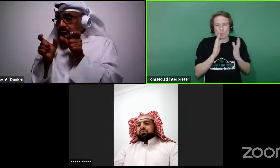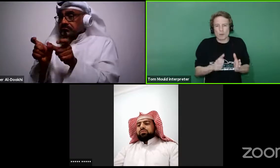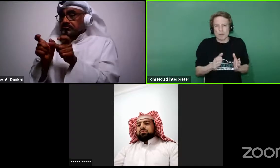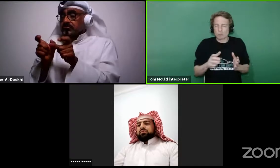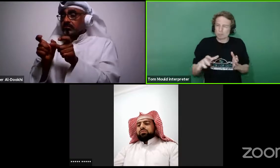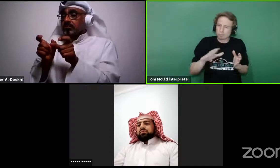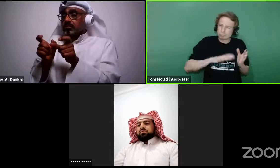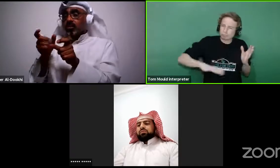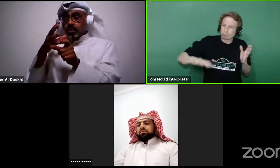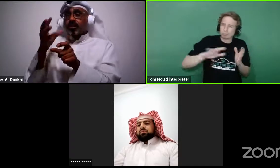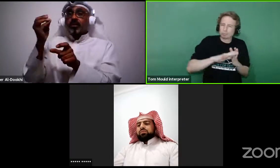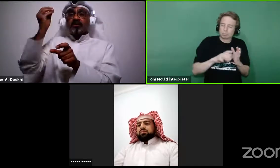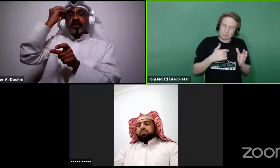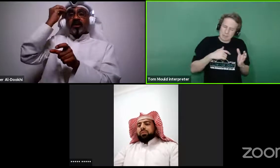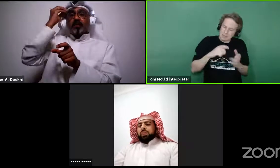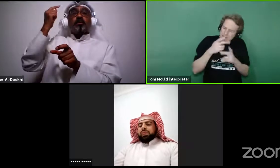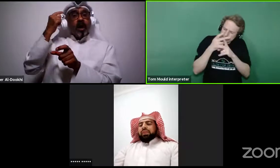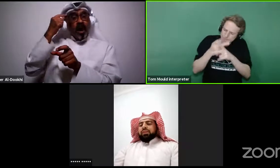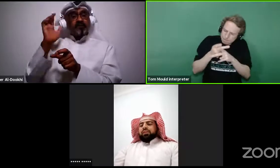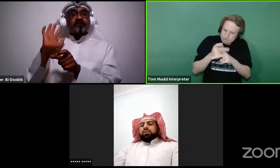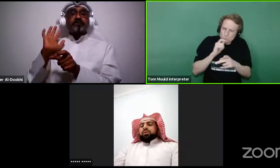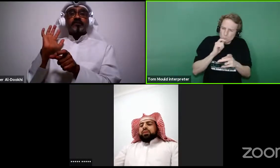knowledge."